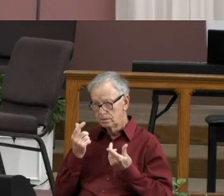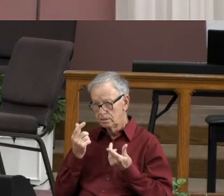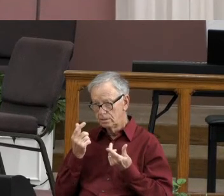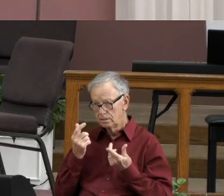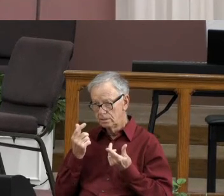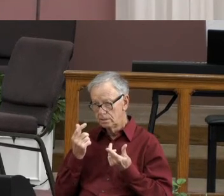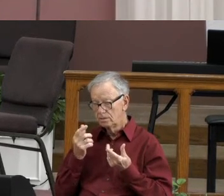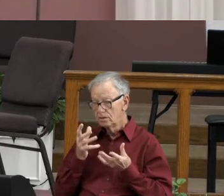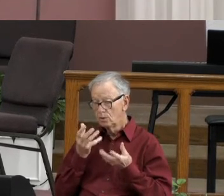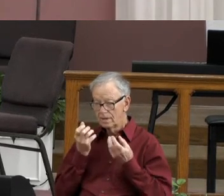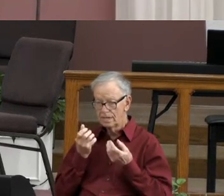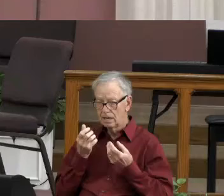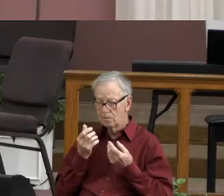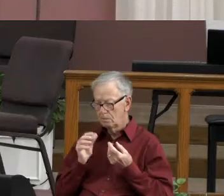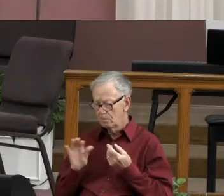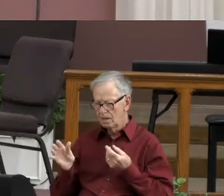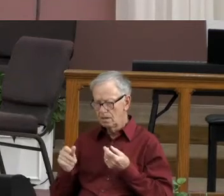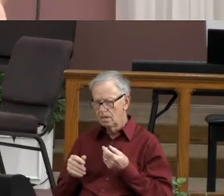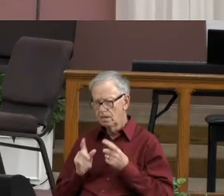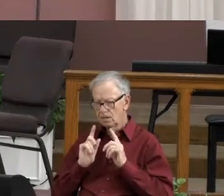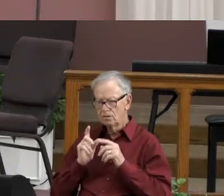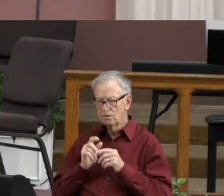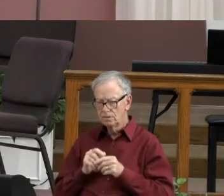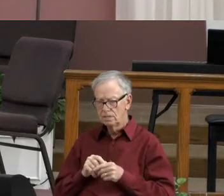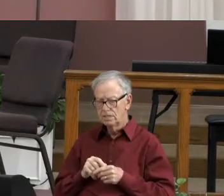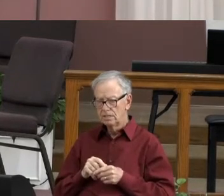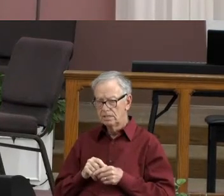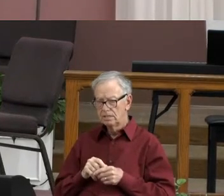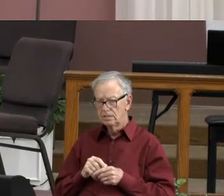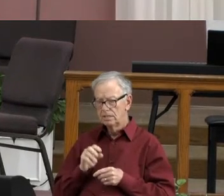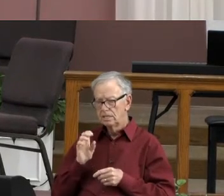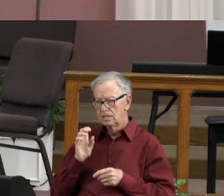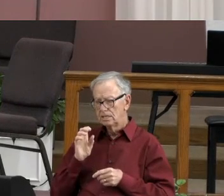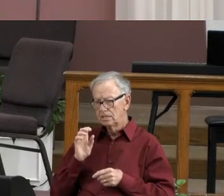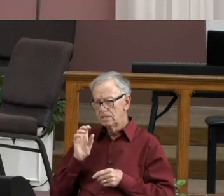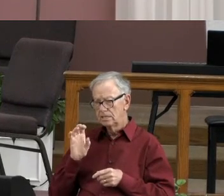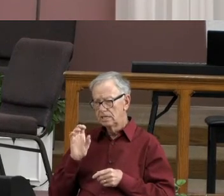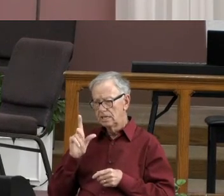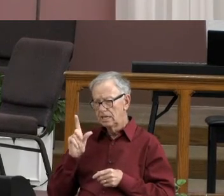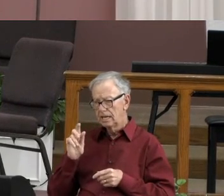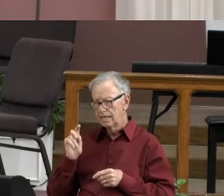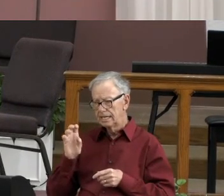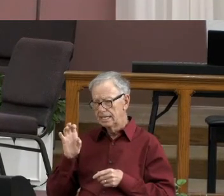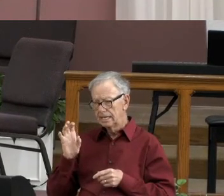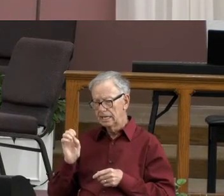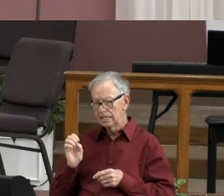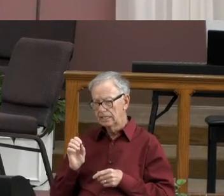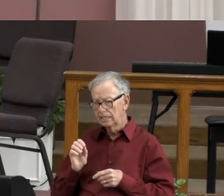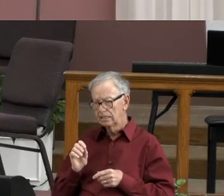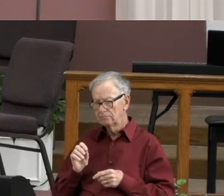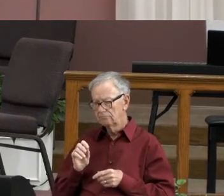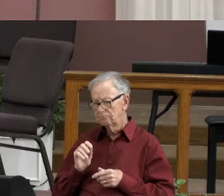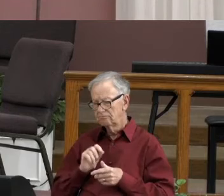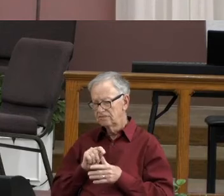Now, if you don't want that child, you can just go down to the clinic and get that taken care of, but you better do something about this little dog.